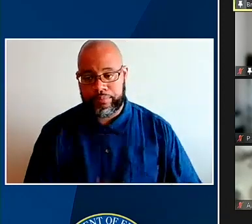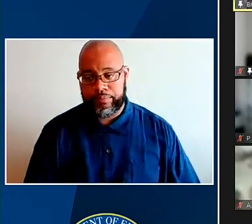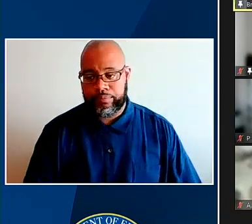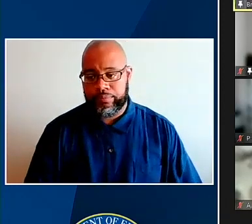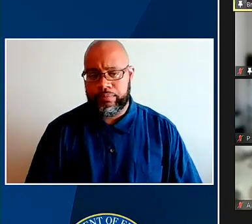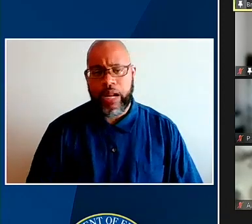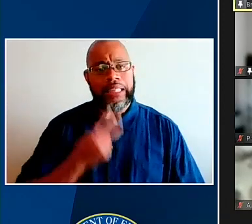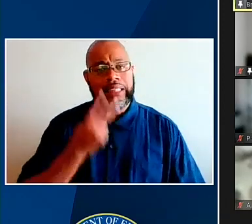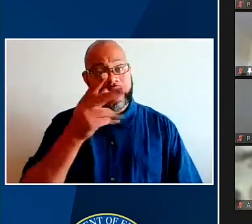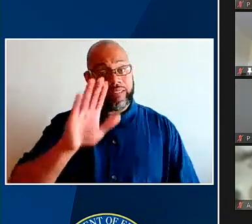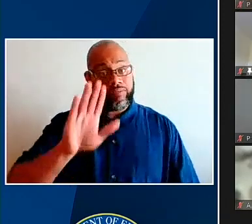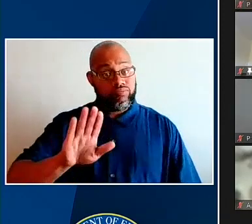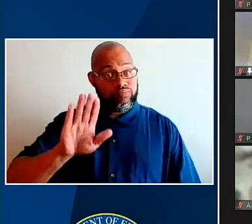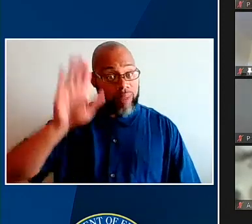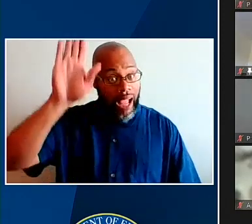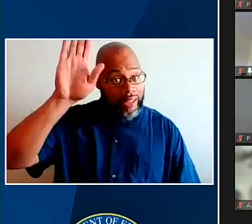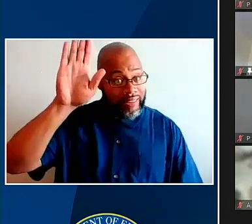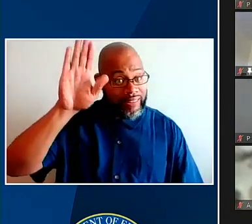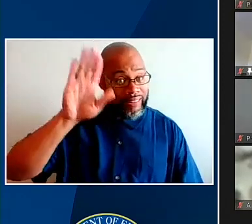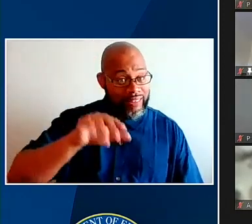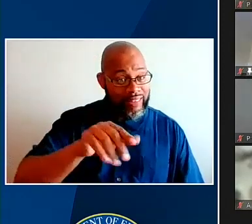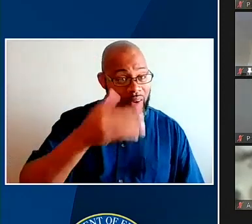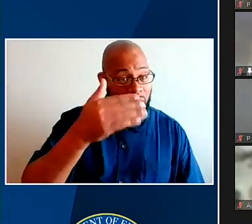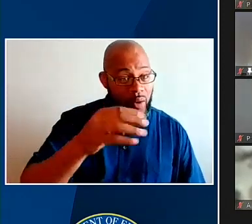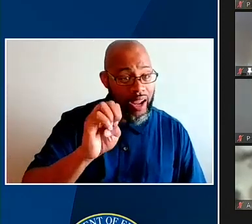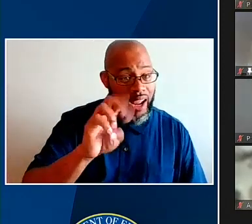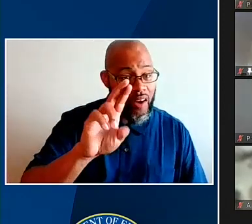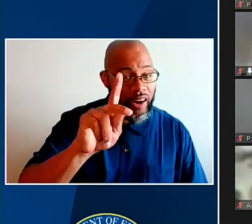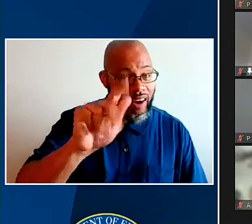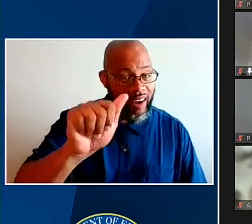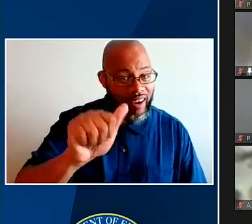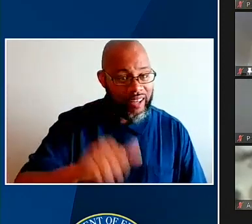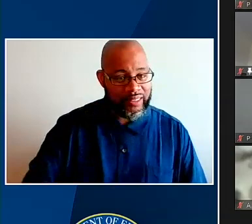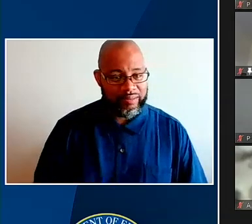I see you raising your physical hand, Erica. Go ahead.